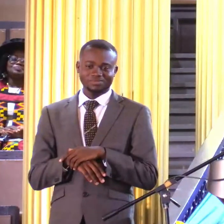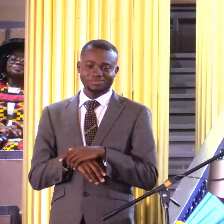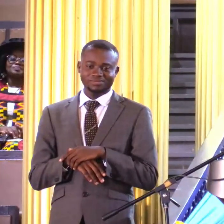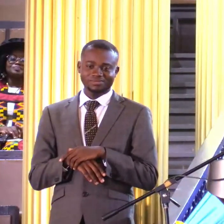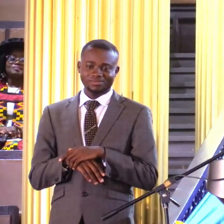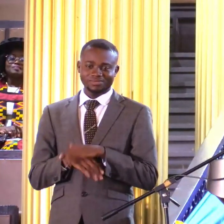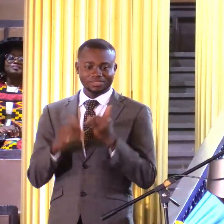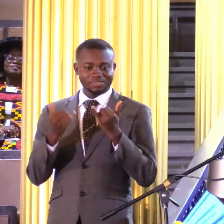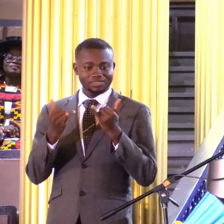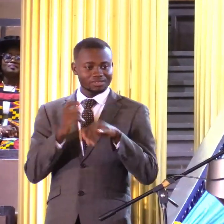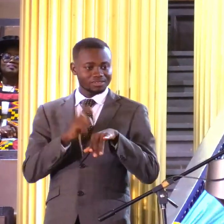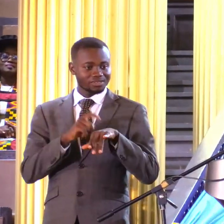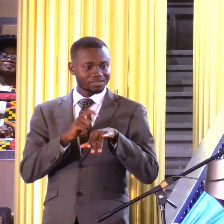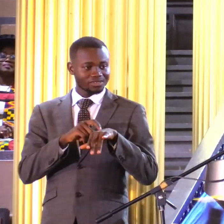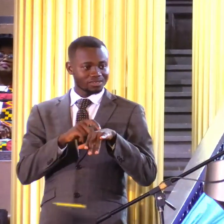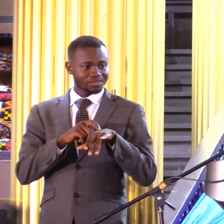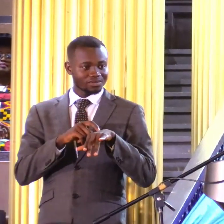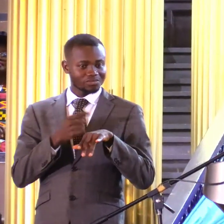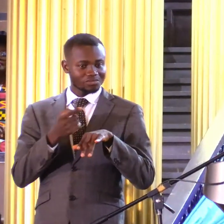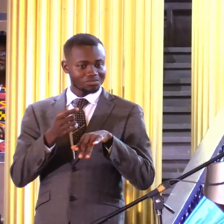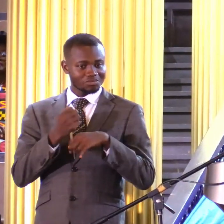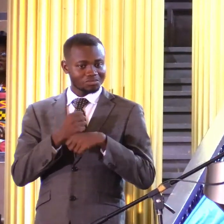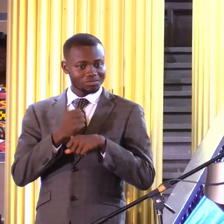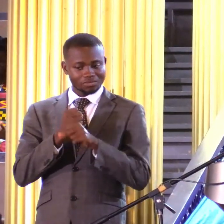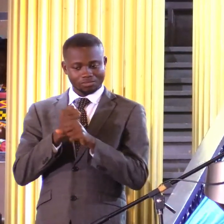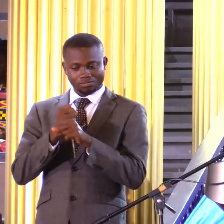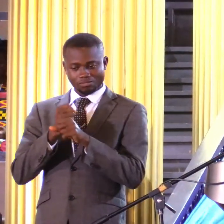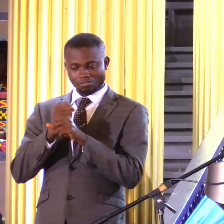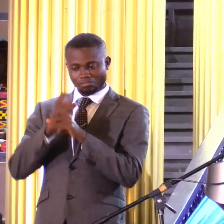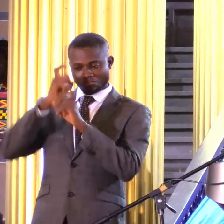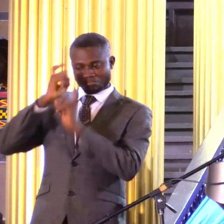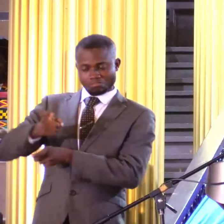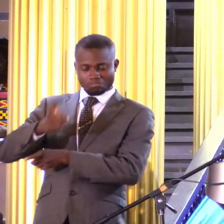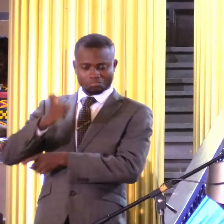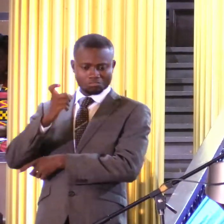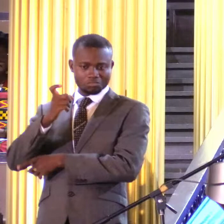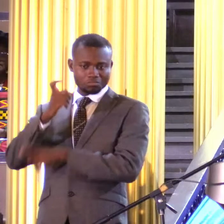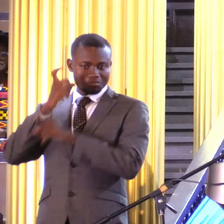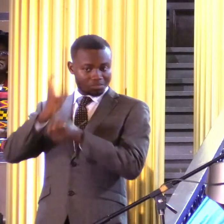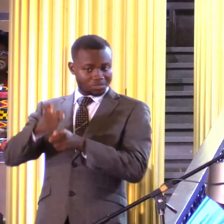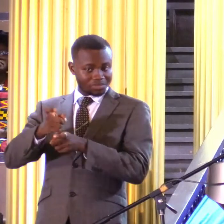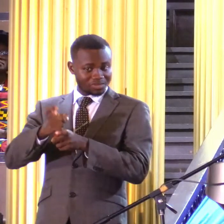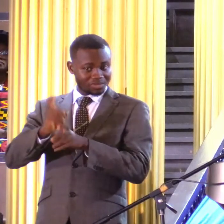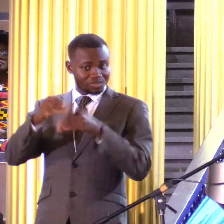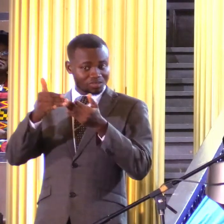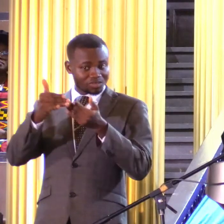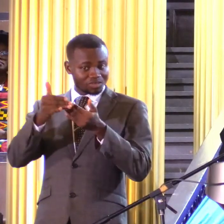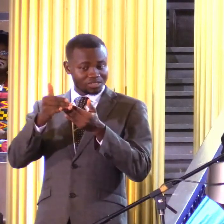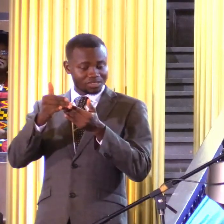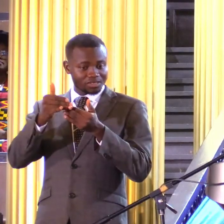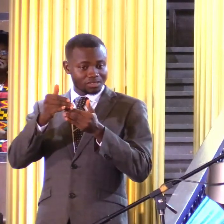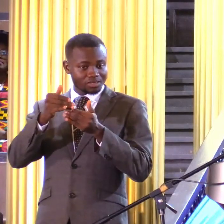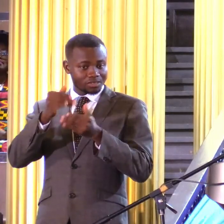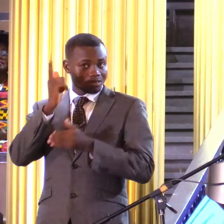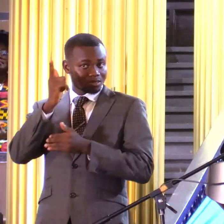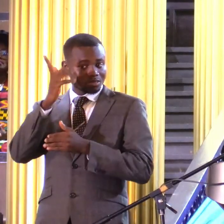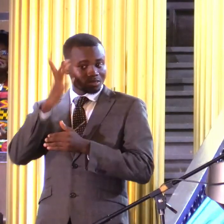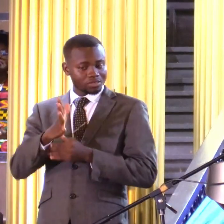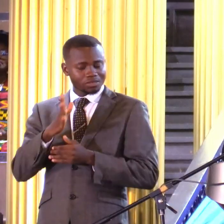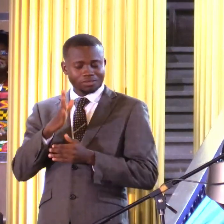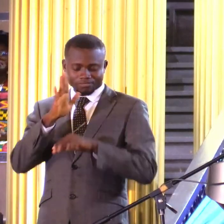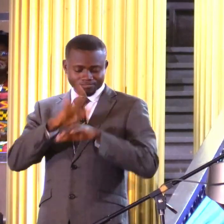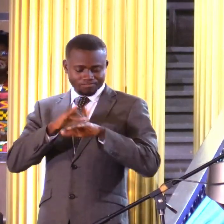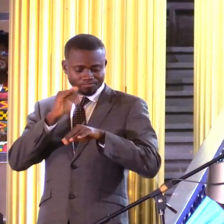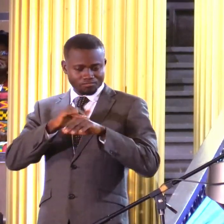It's now time for us to make some presentations to our inaugural lecturer, and so I'll be calling various groups to come up